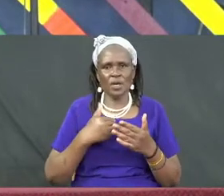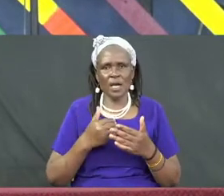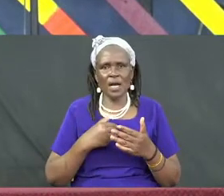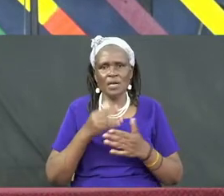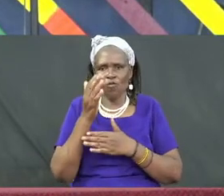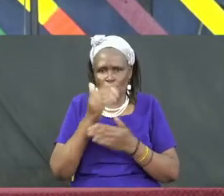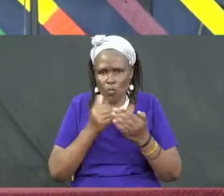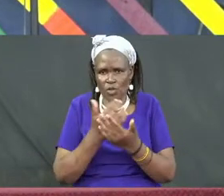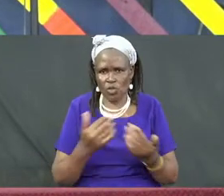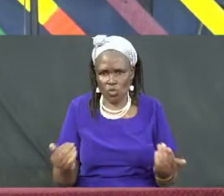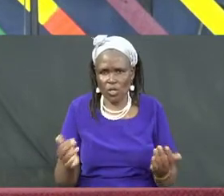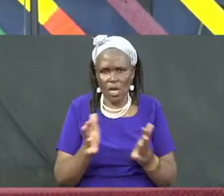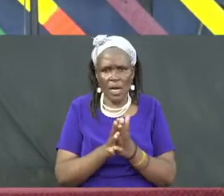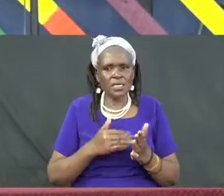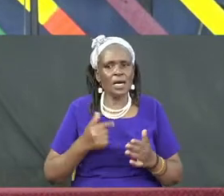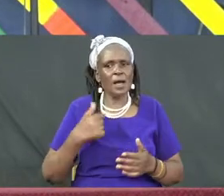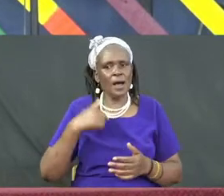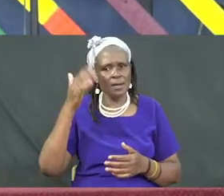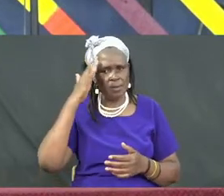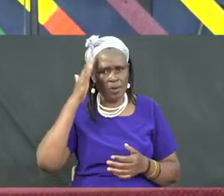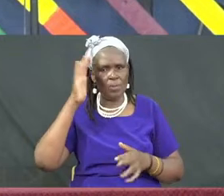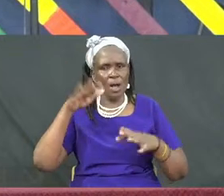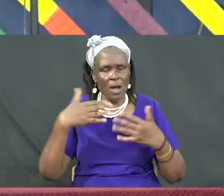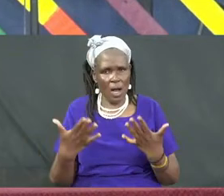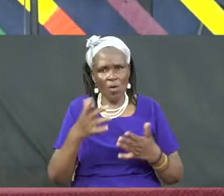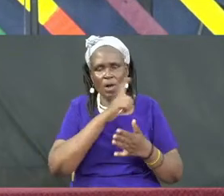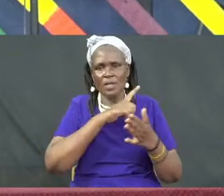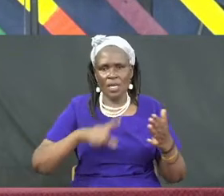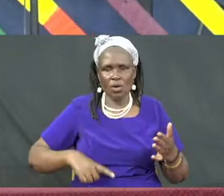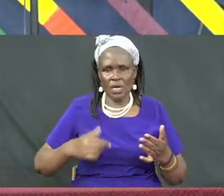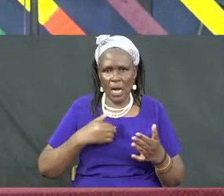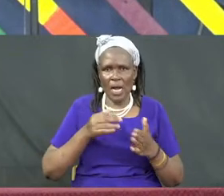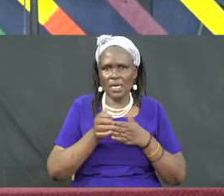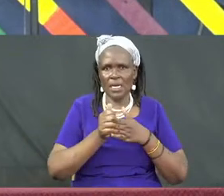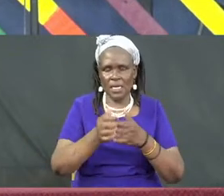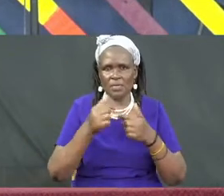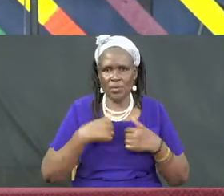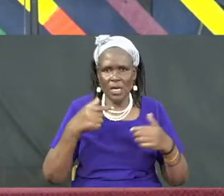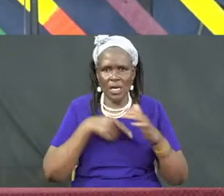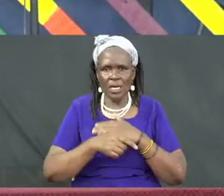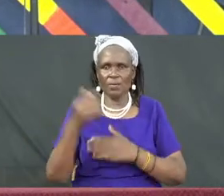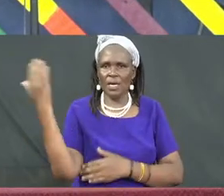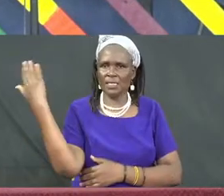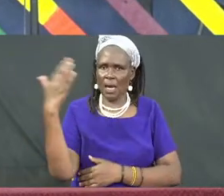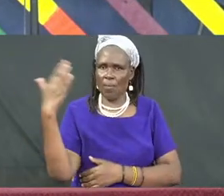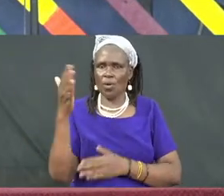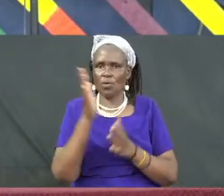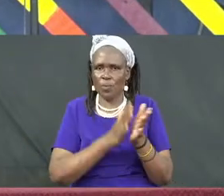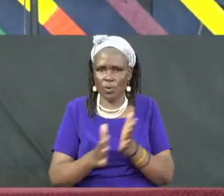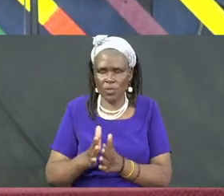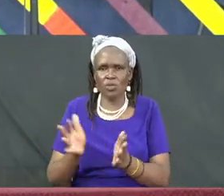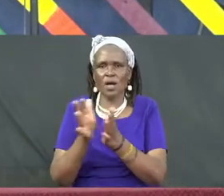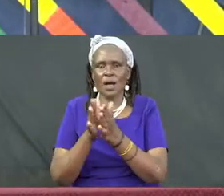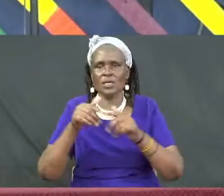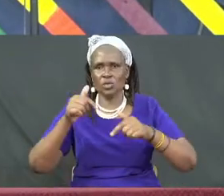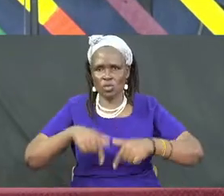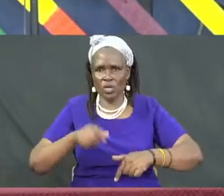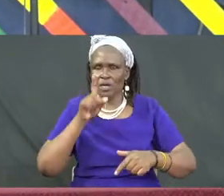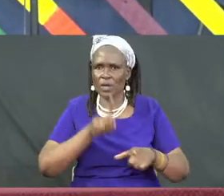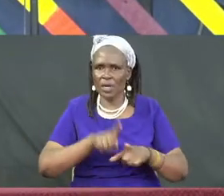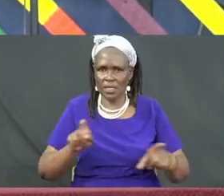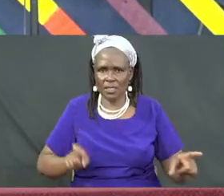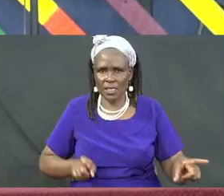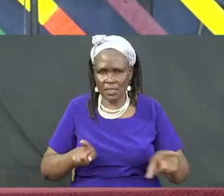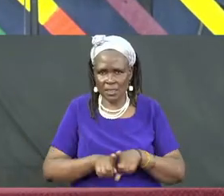the children. And I remembered how the Lord had led me in my sermon preparation. And today, brothers and sisters,